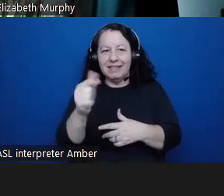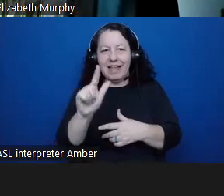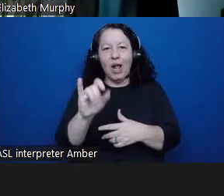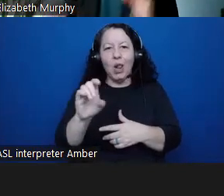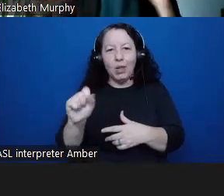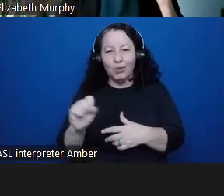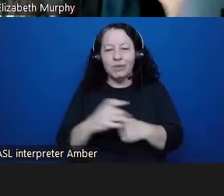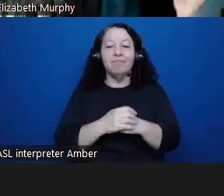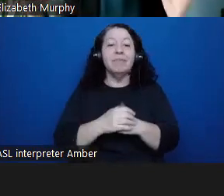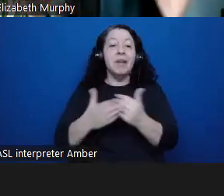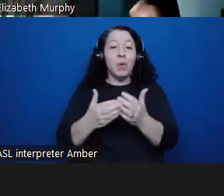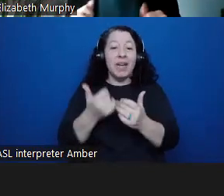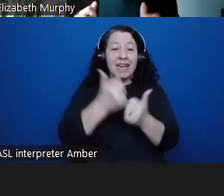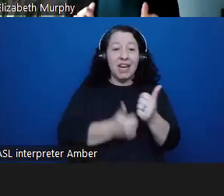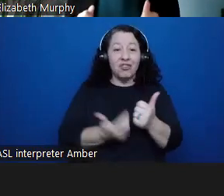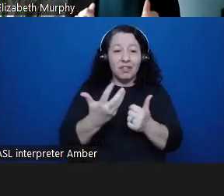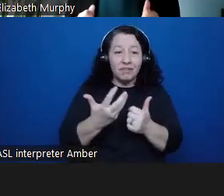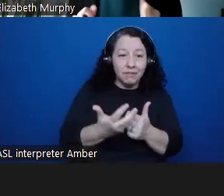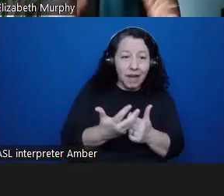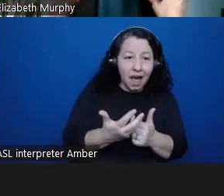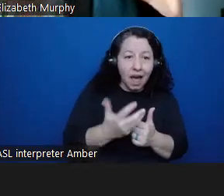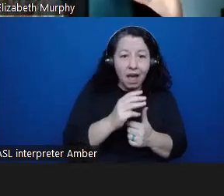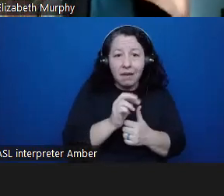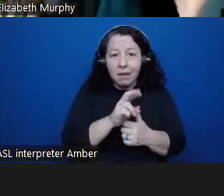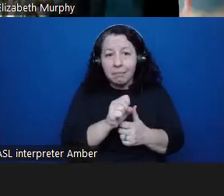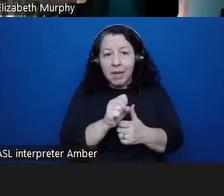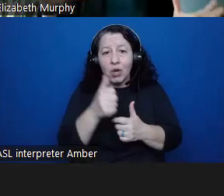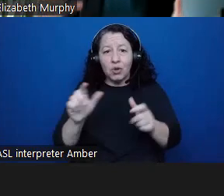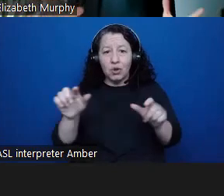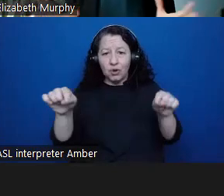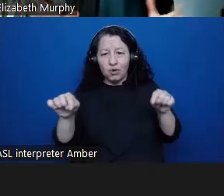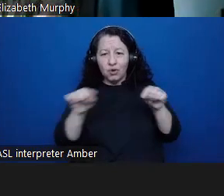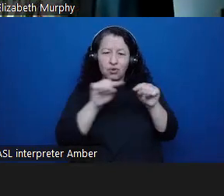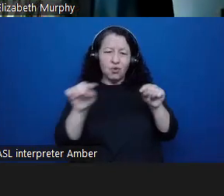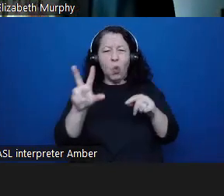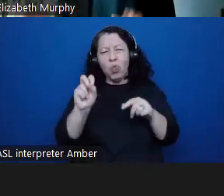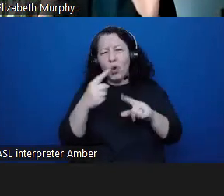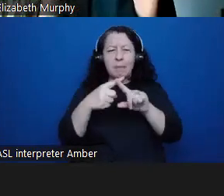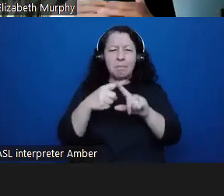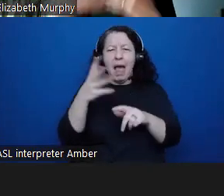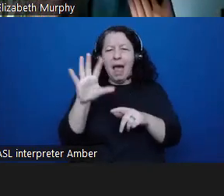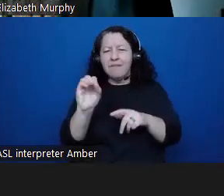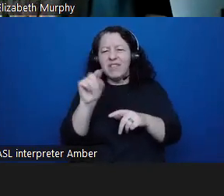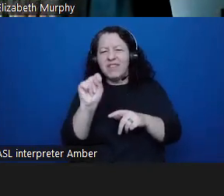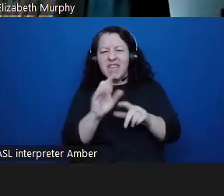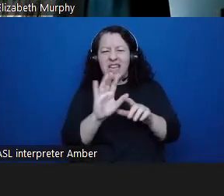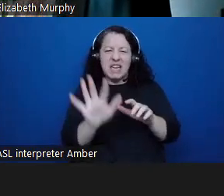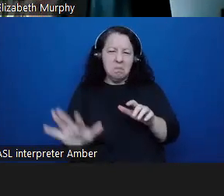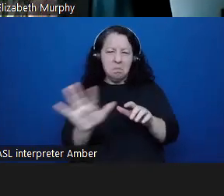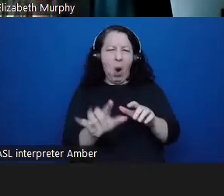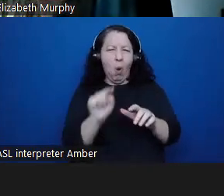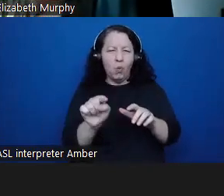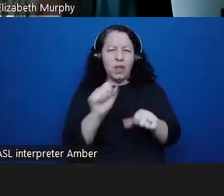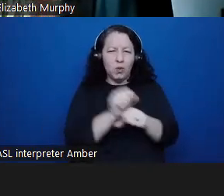on a side. So in total, we're looking at a workshop that's about 30 by 50 feet. We can see, for example,